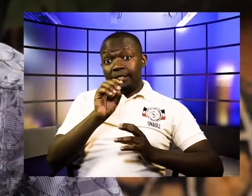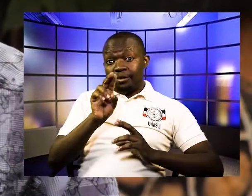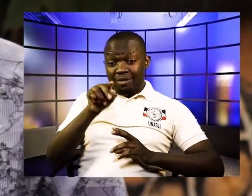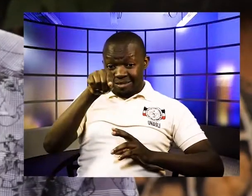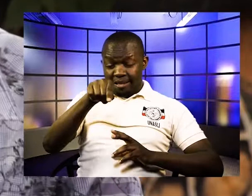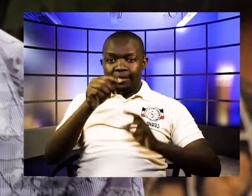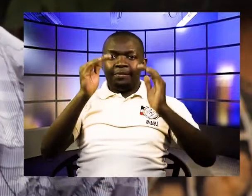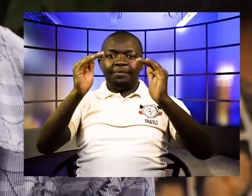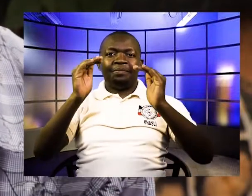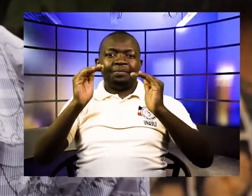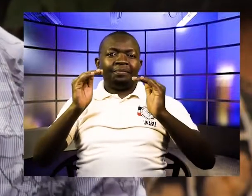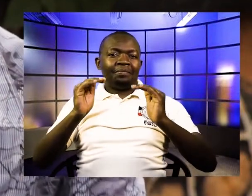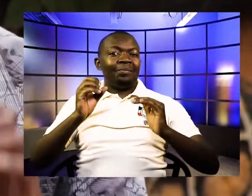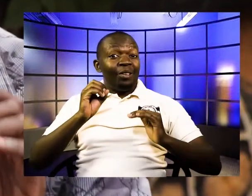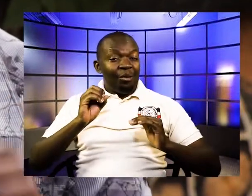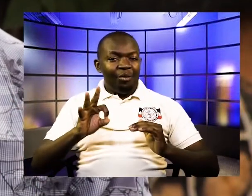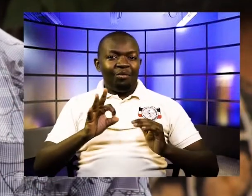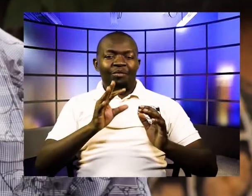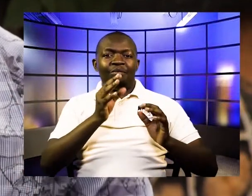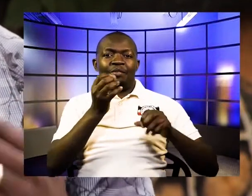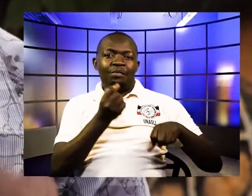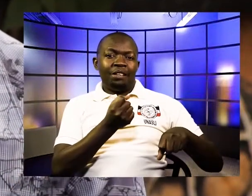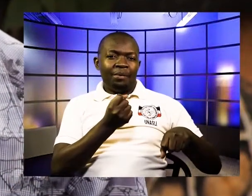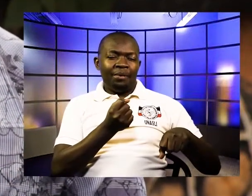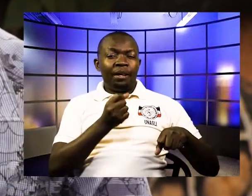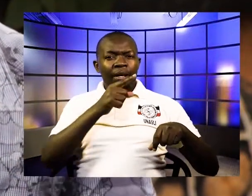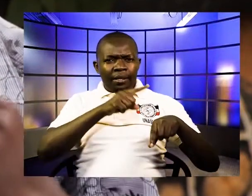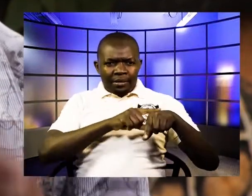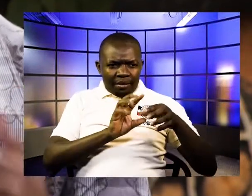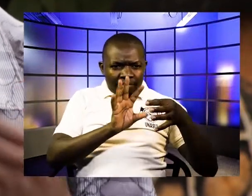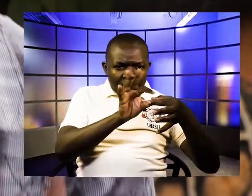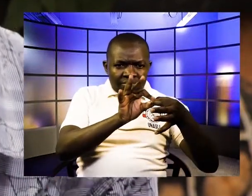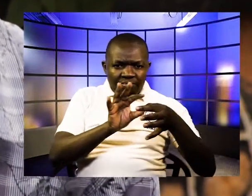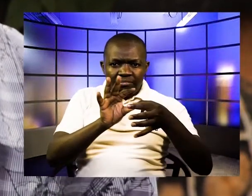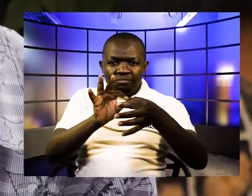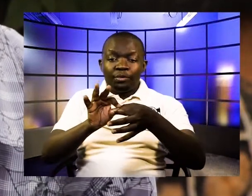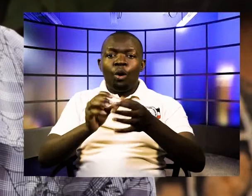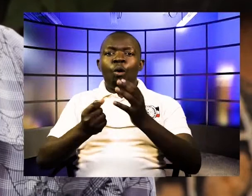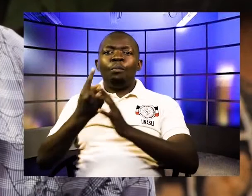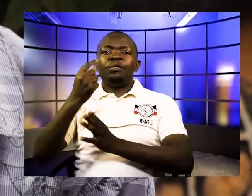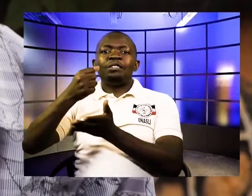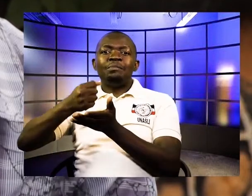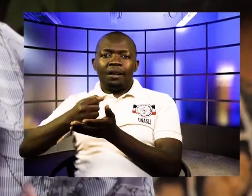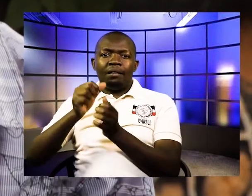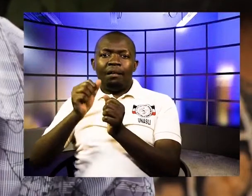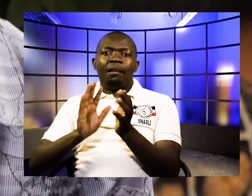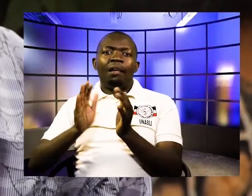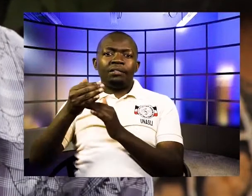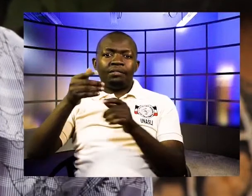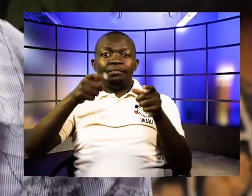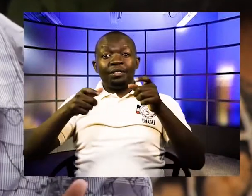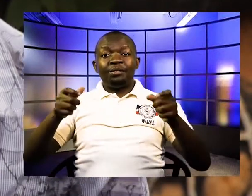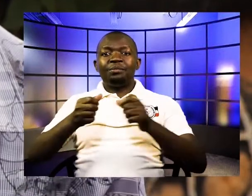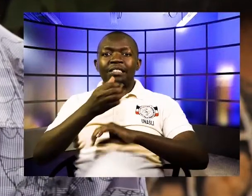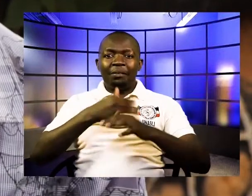NODIPO. And when they link up, the Opportunity Bank can access persons with disabilities